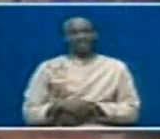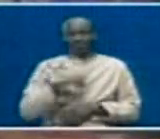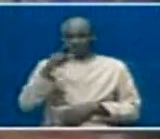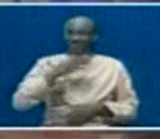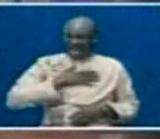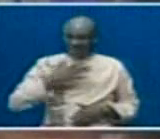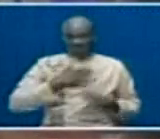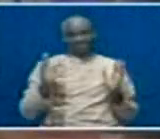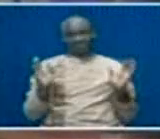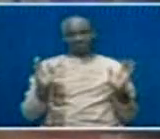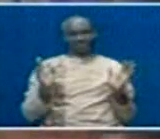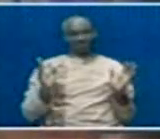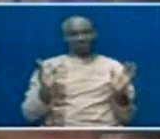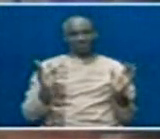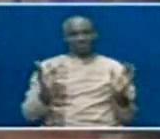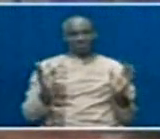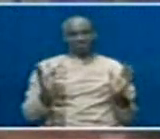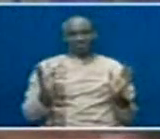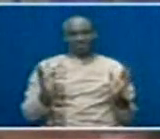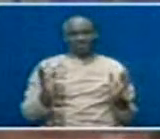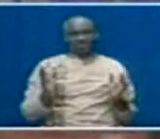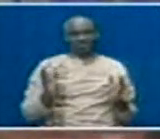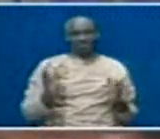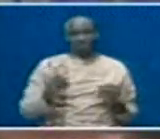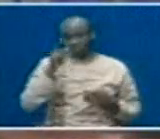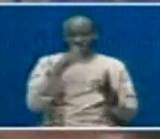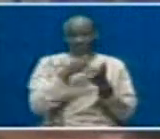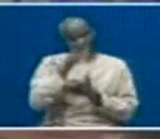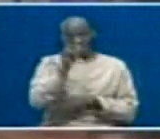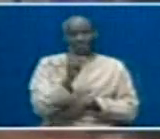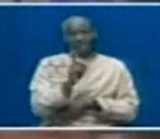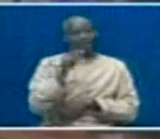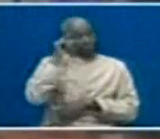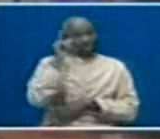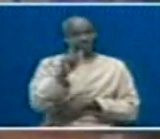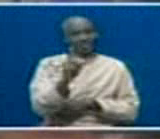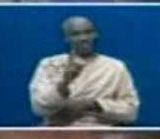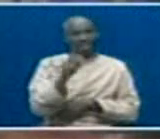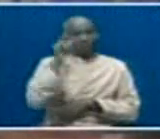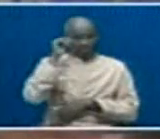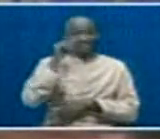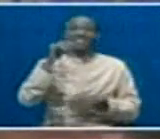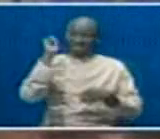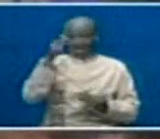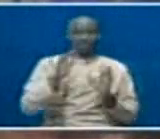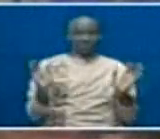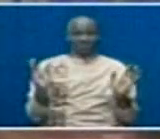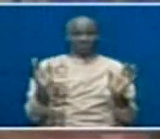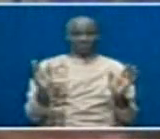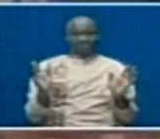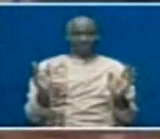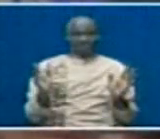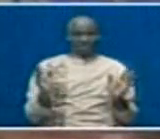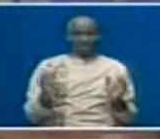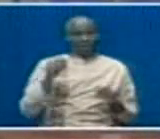he's ours. Yeah. Pwani si Kenya. No. Don't get me involved now in this. Pwani si Kenya. Pwani is Kenya, and I am a